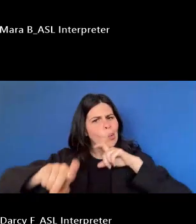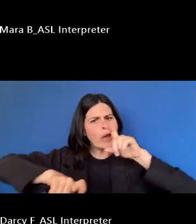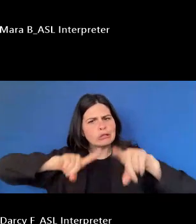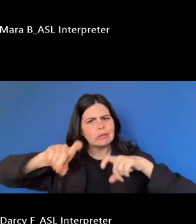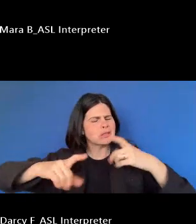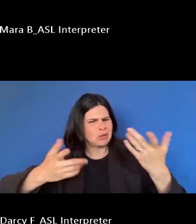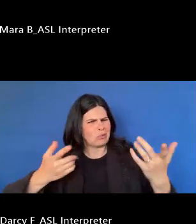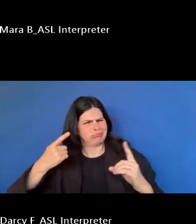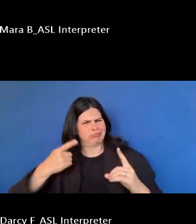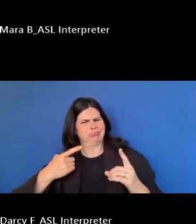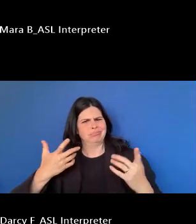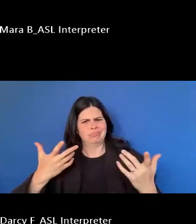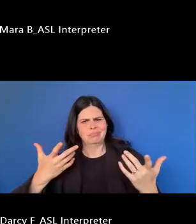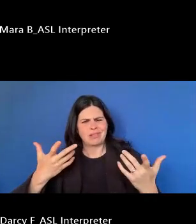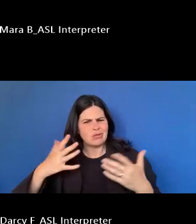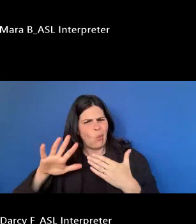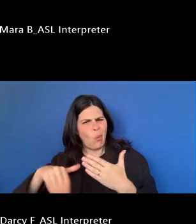was about.